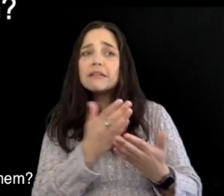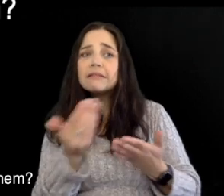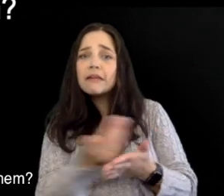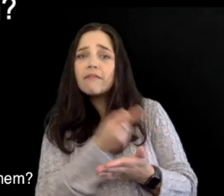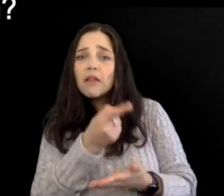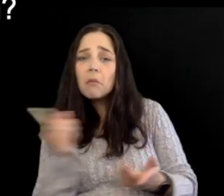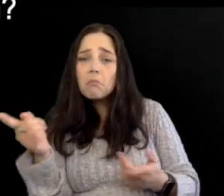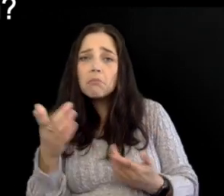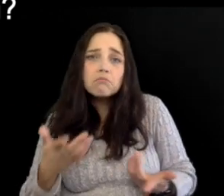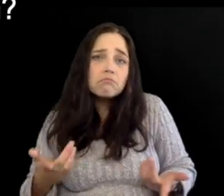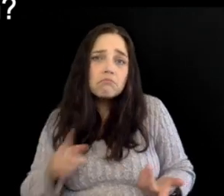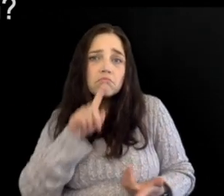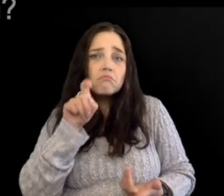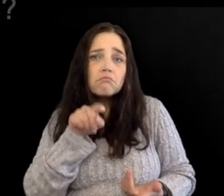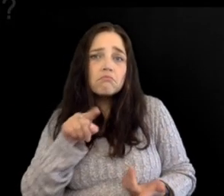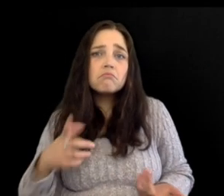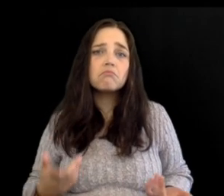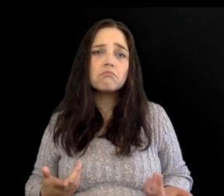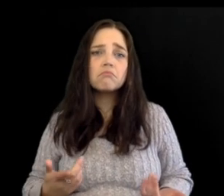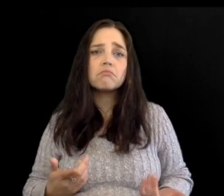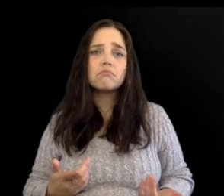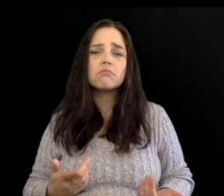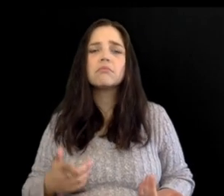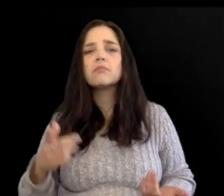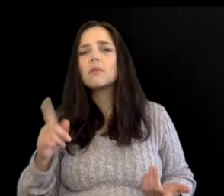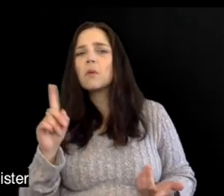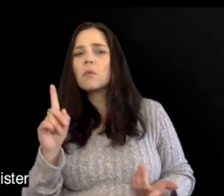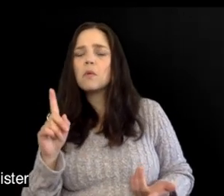Can such a faith save them?